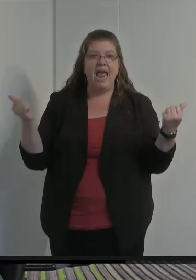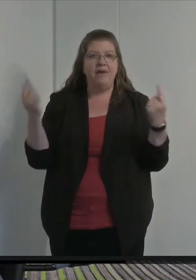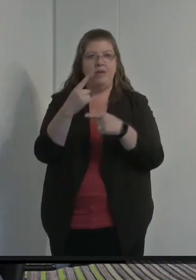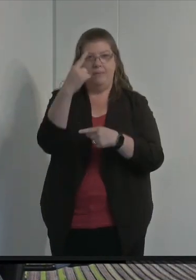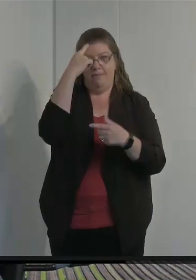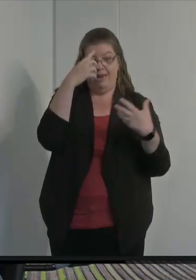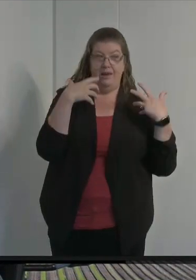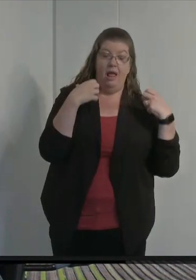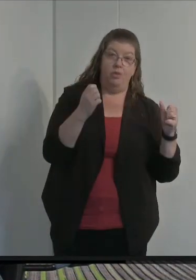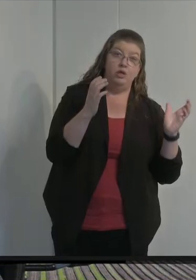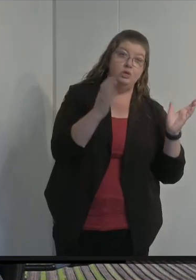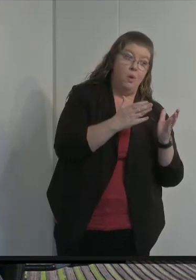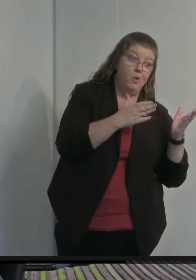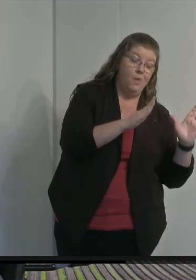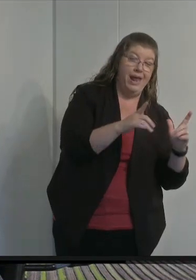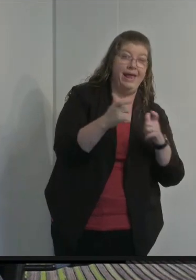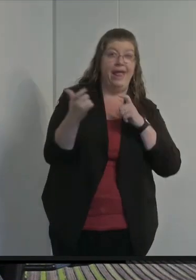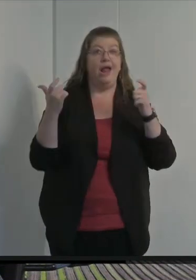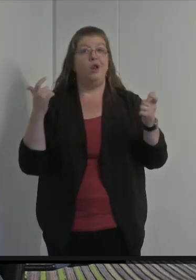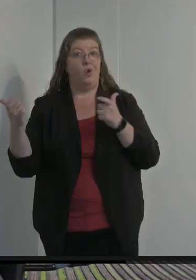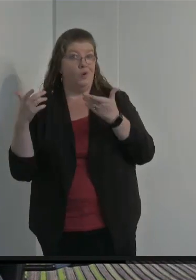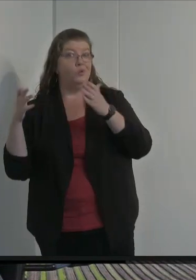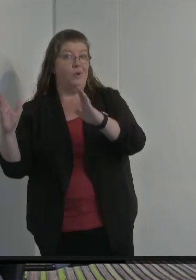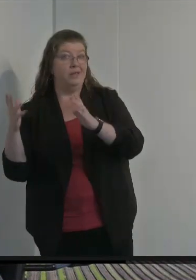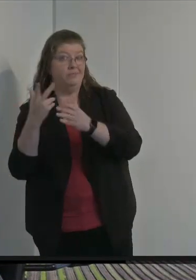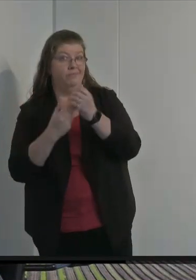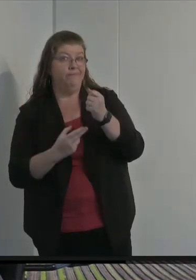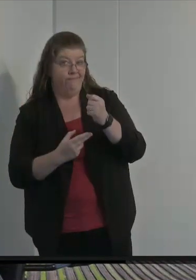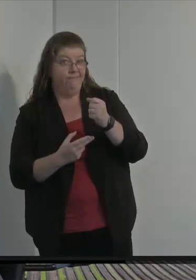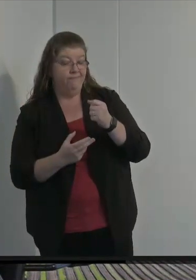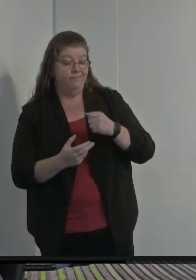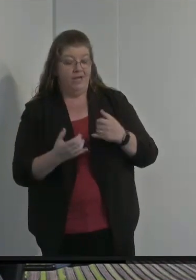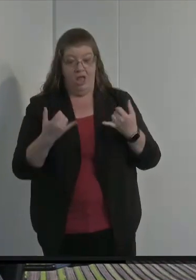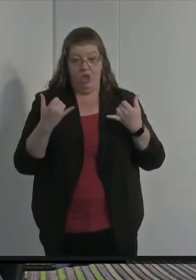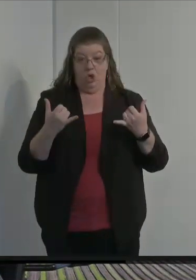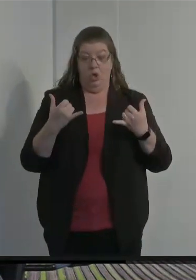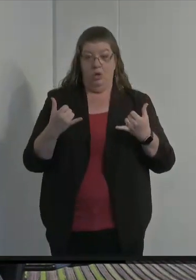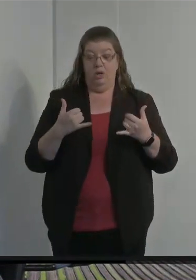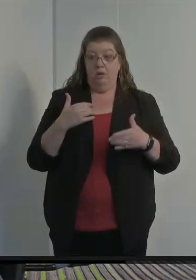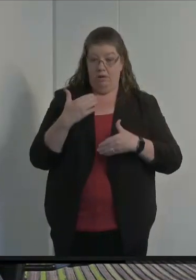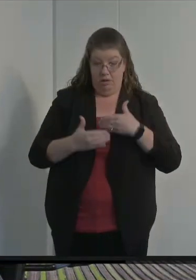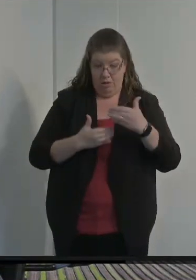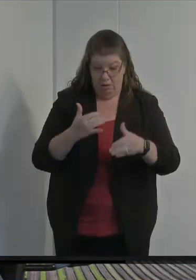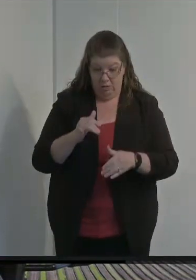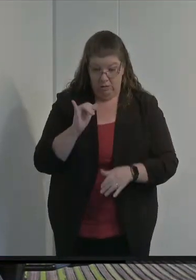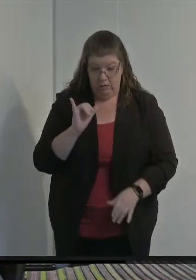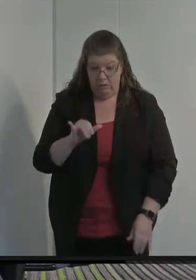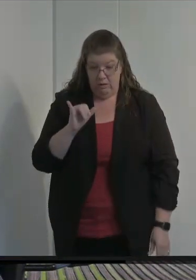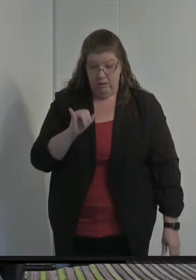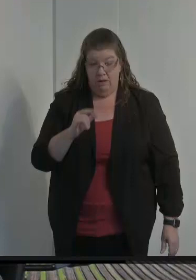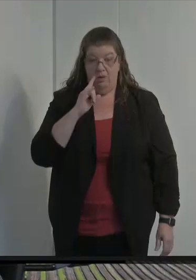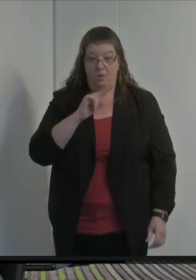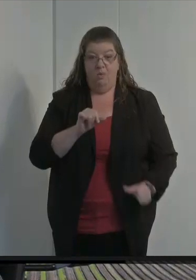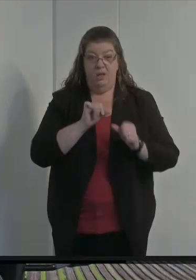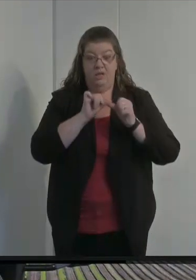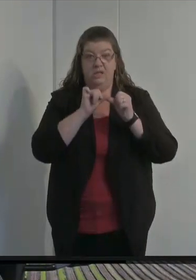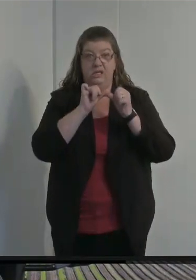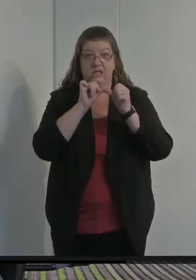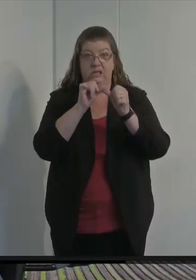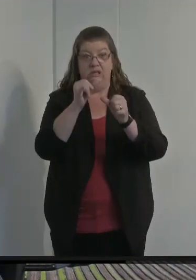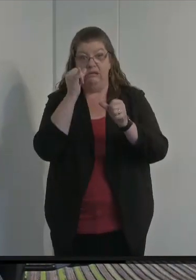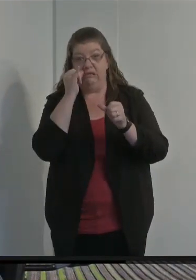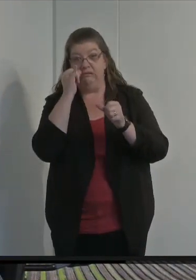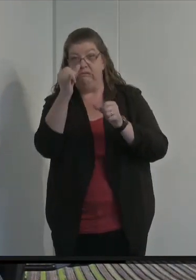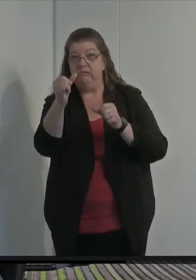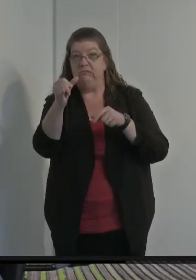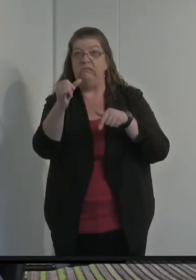both small and large ways. The current realization that we are going to be in this for a long